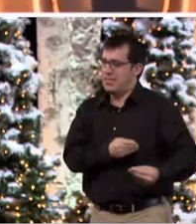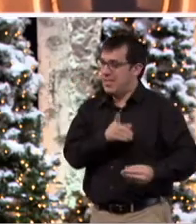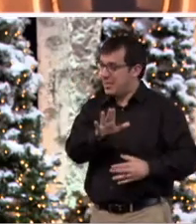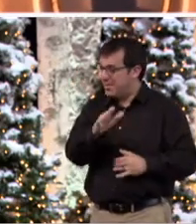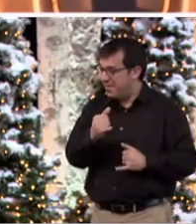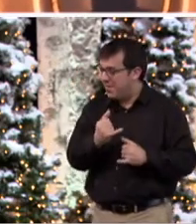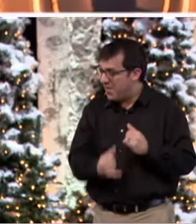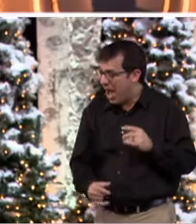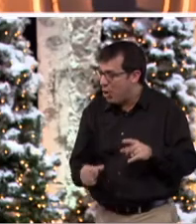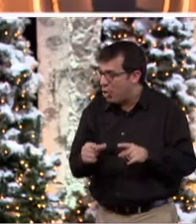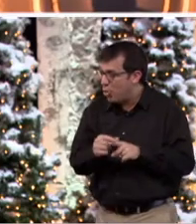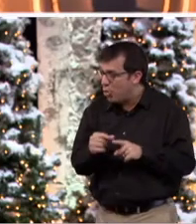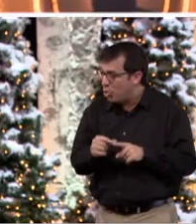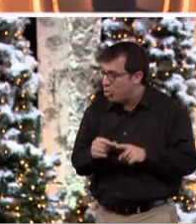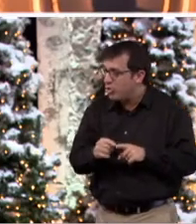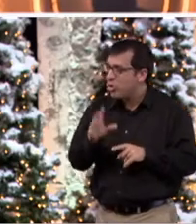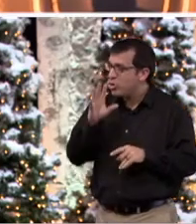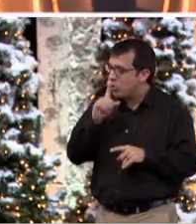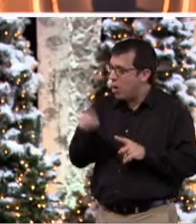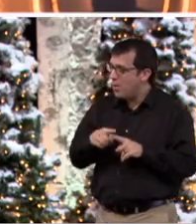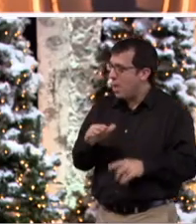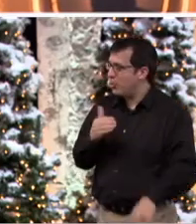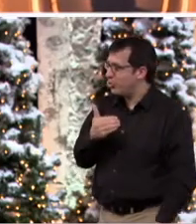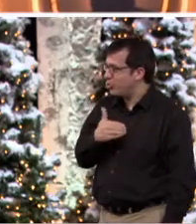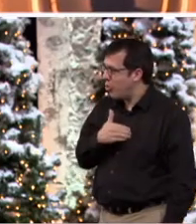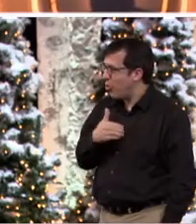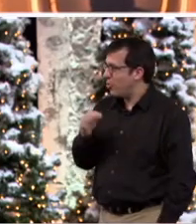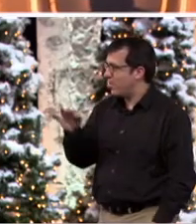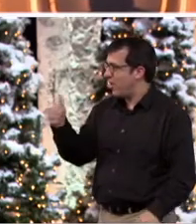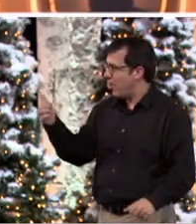words is still talking about the souls of others.